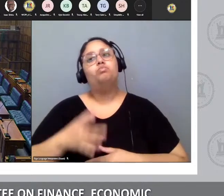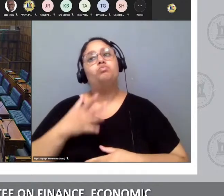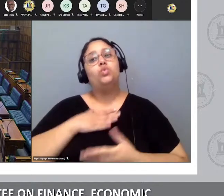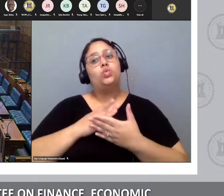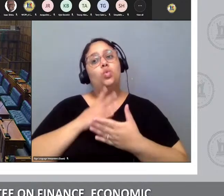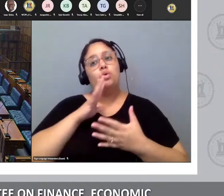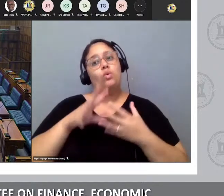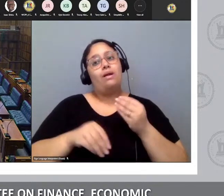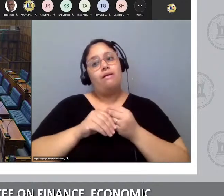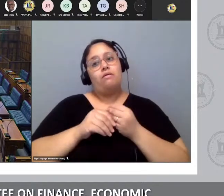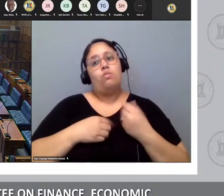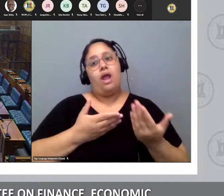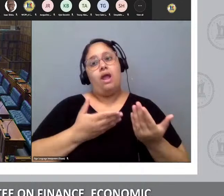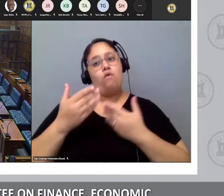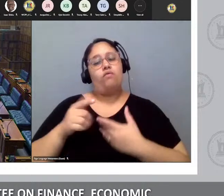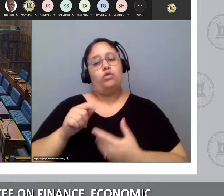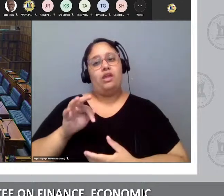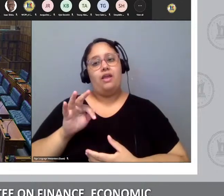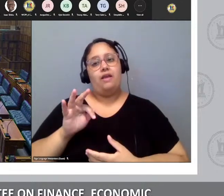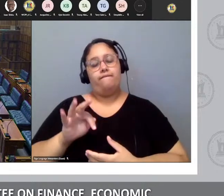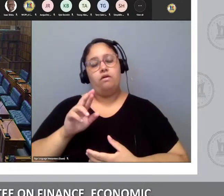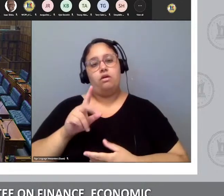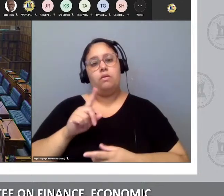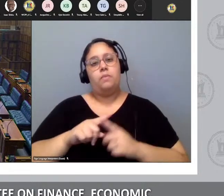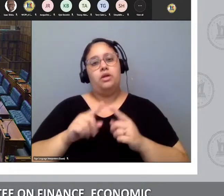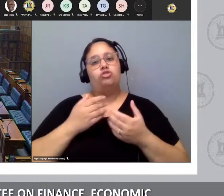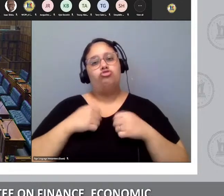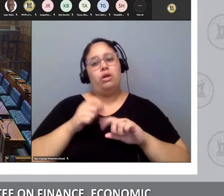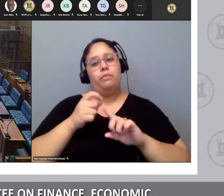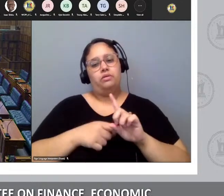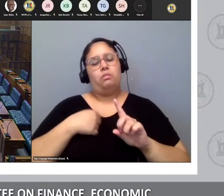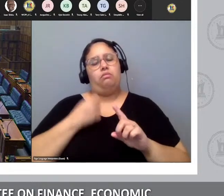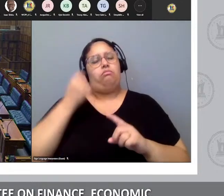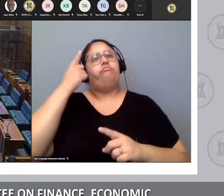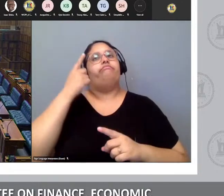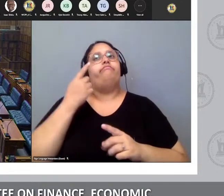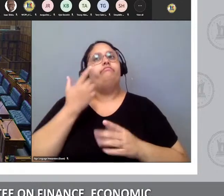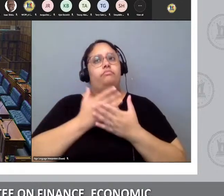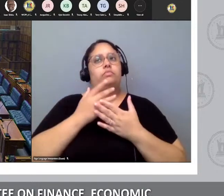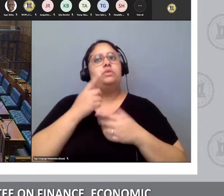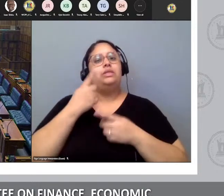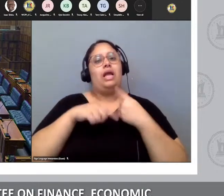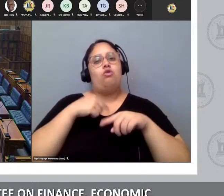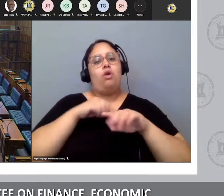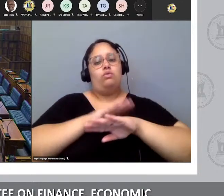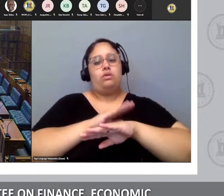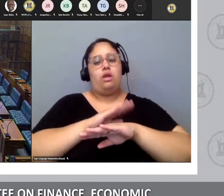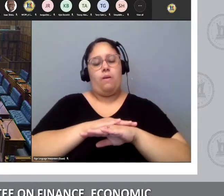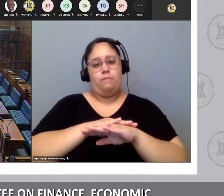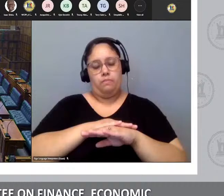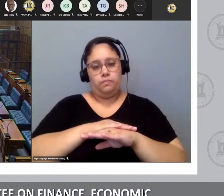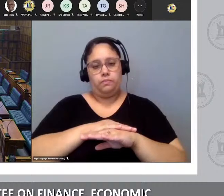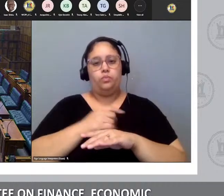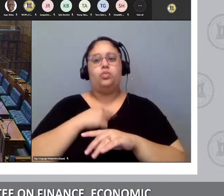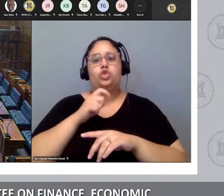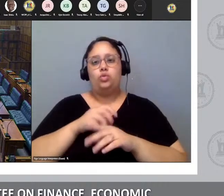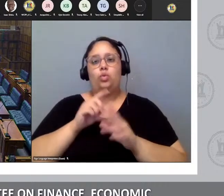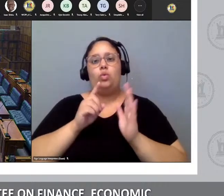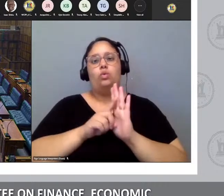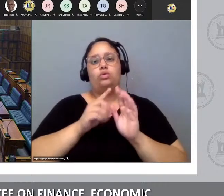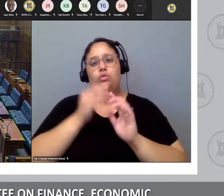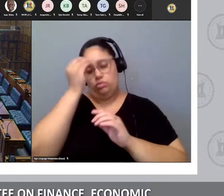TFR but uh chairperson there was something that just spurred me I think in regard to the turnaround time earlier as well we should also